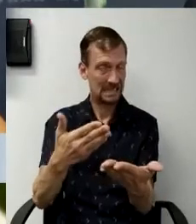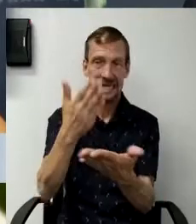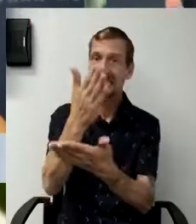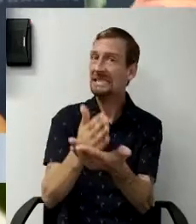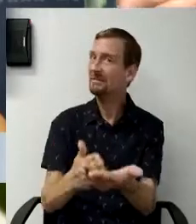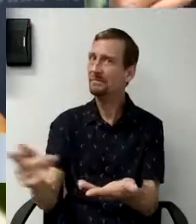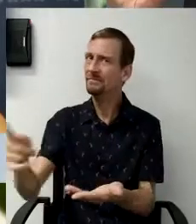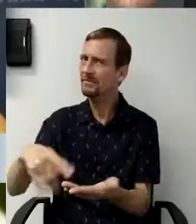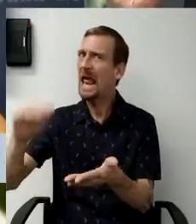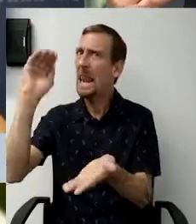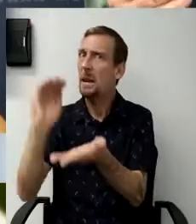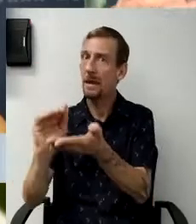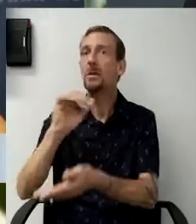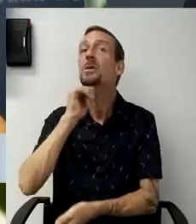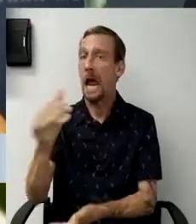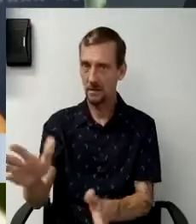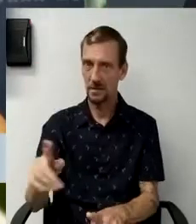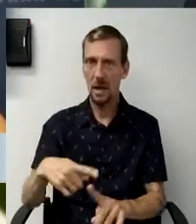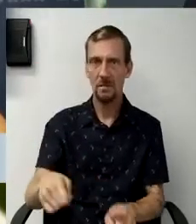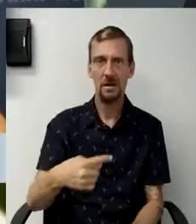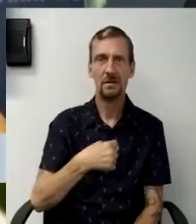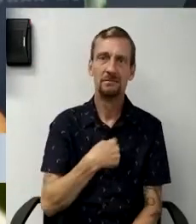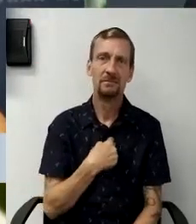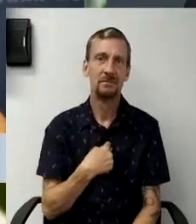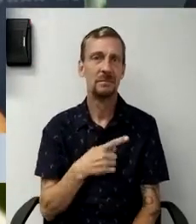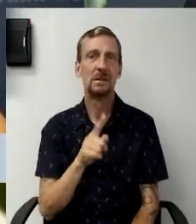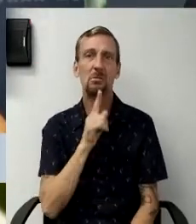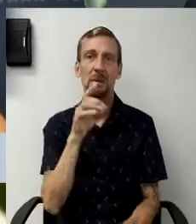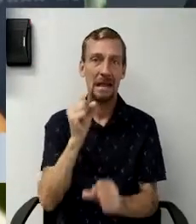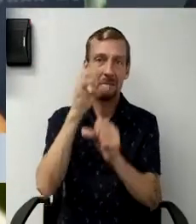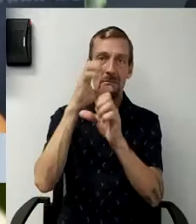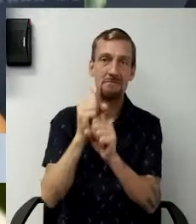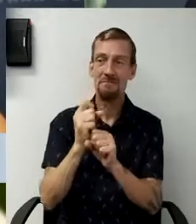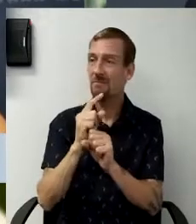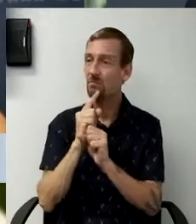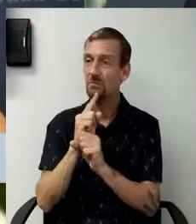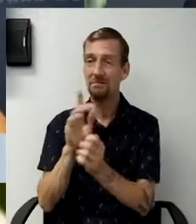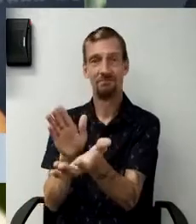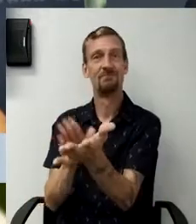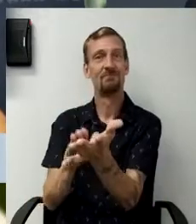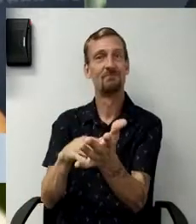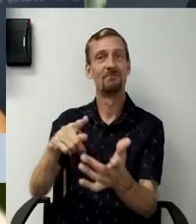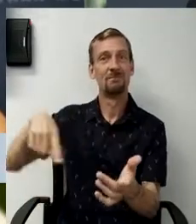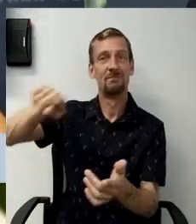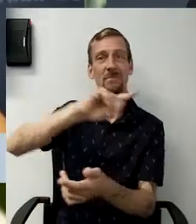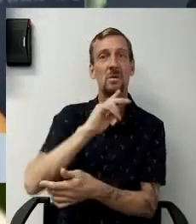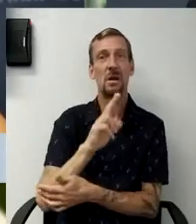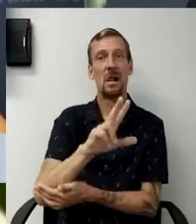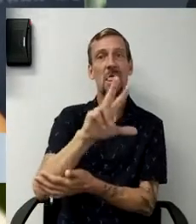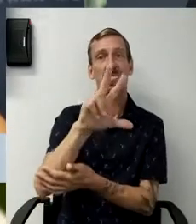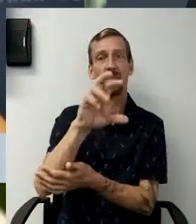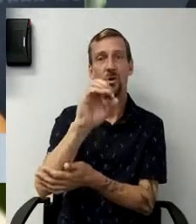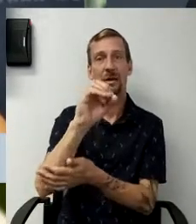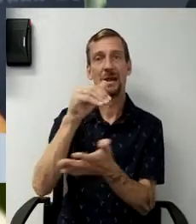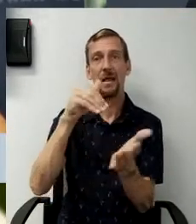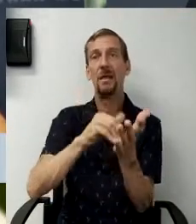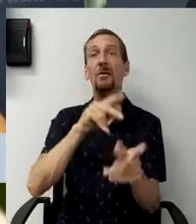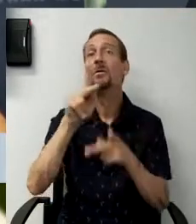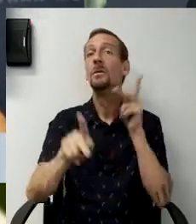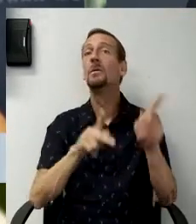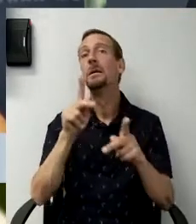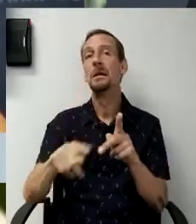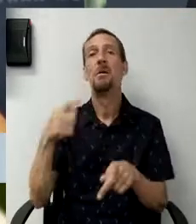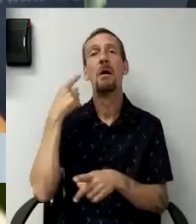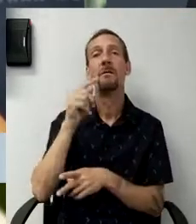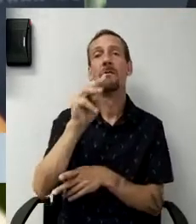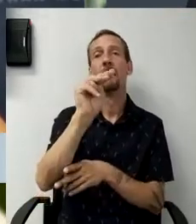not. And I tell you, I just admire and applaud those people. There are 30,000 people that for the